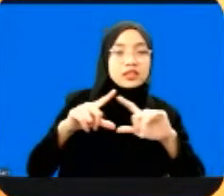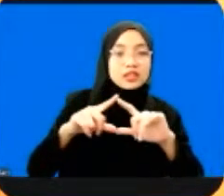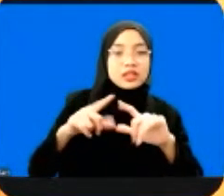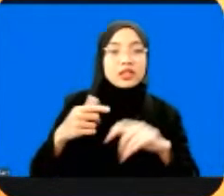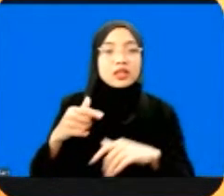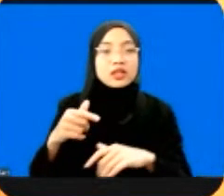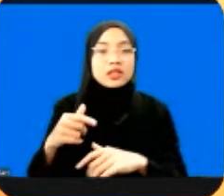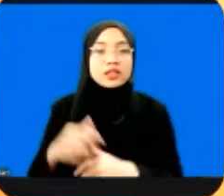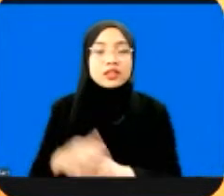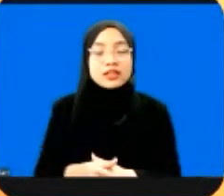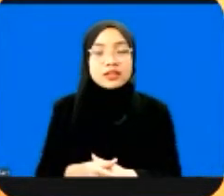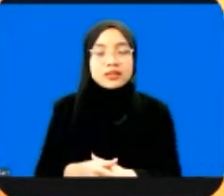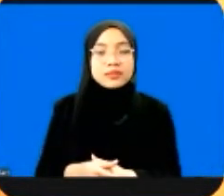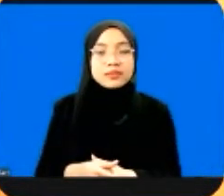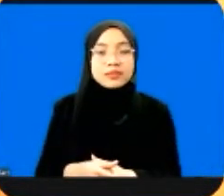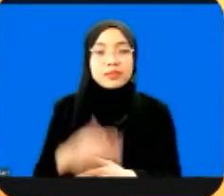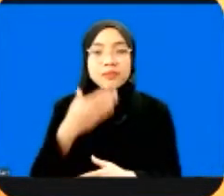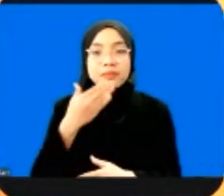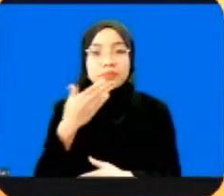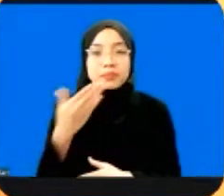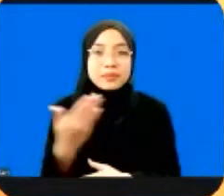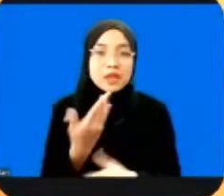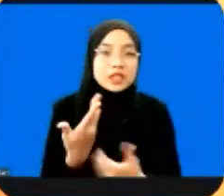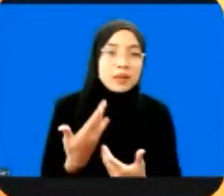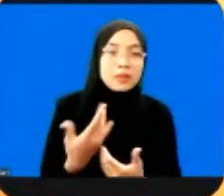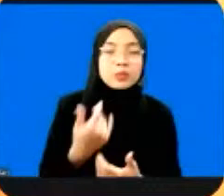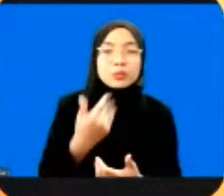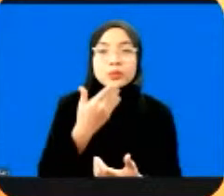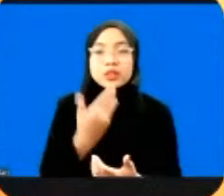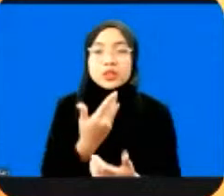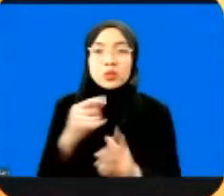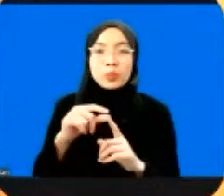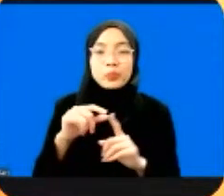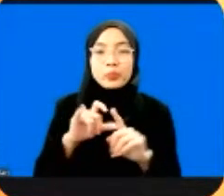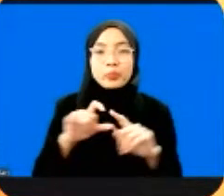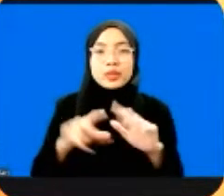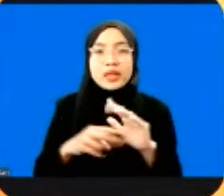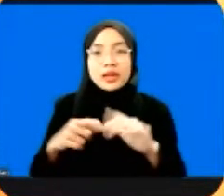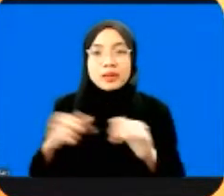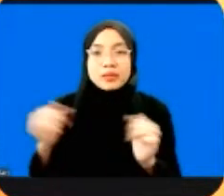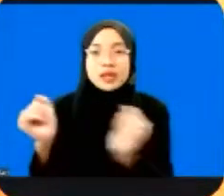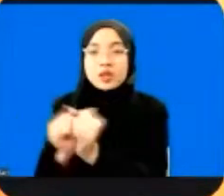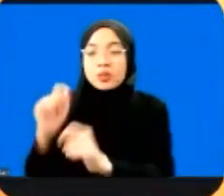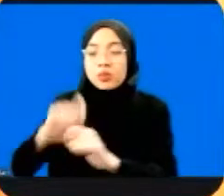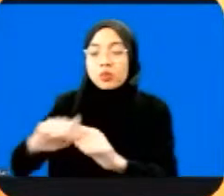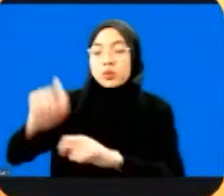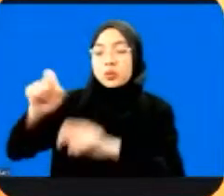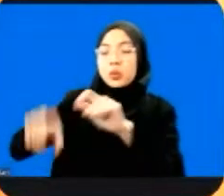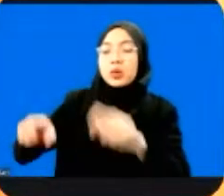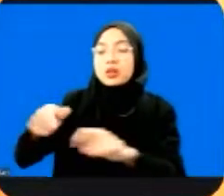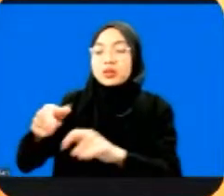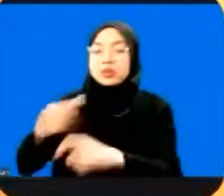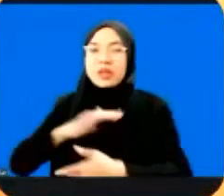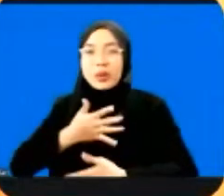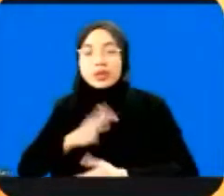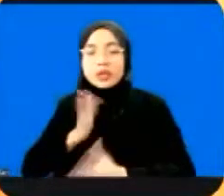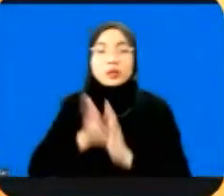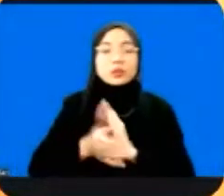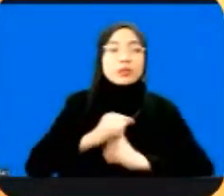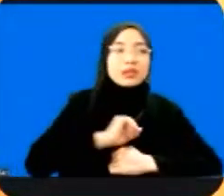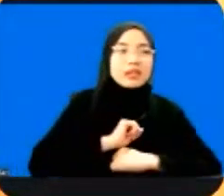discourage people from having vigorous debate about issues